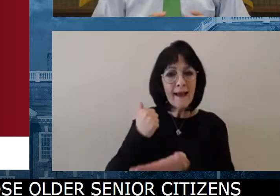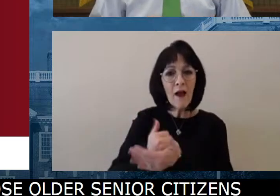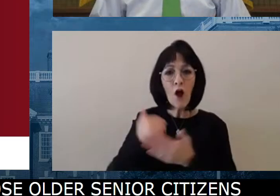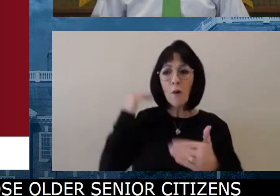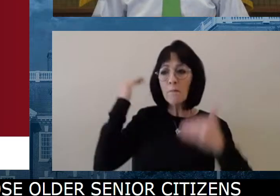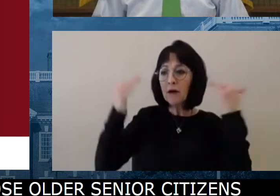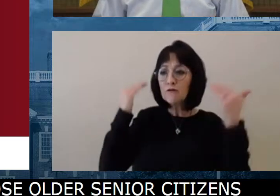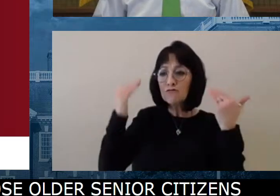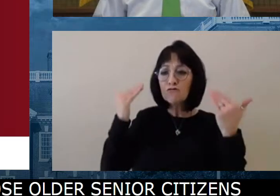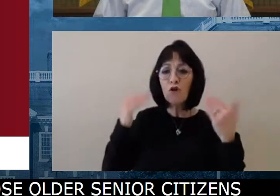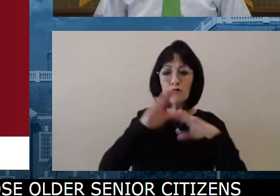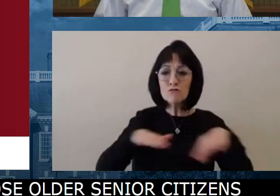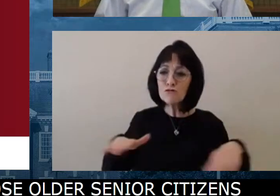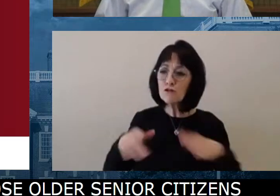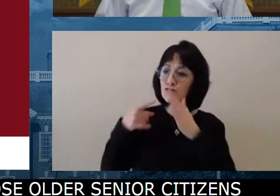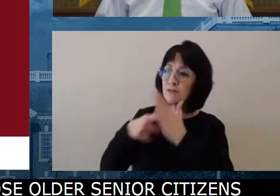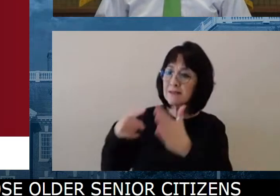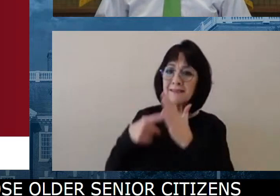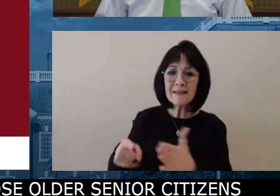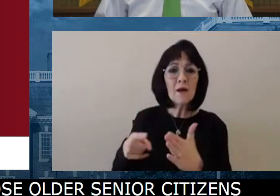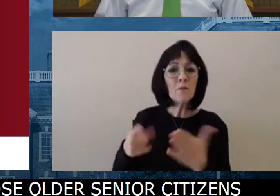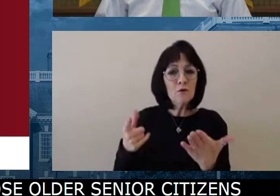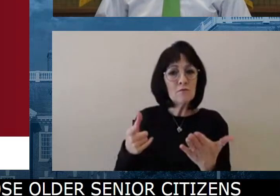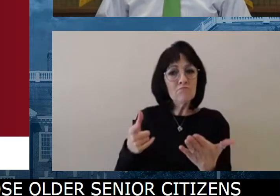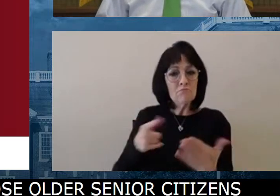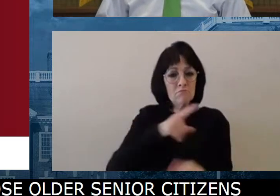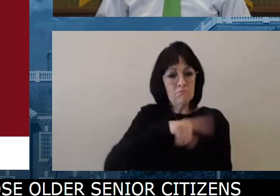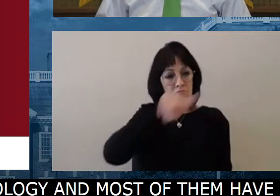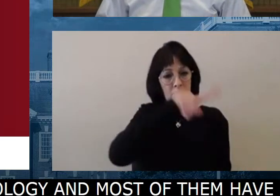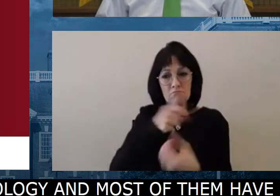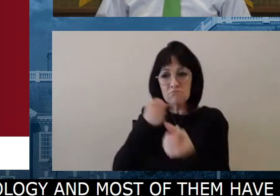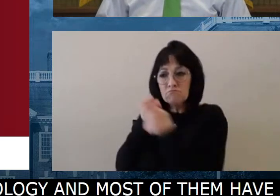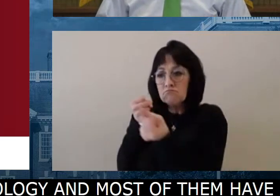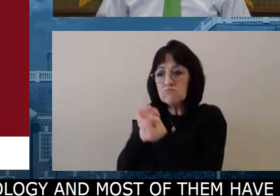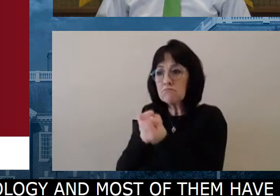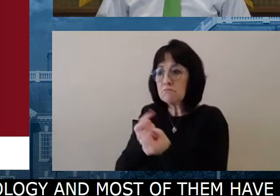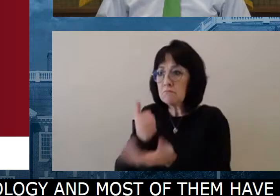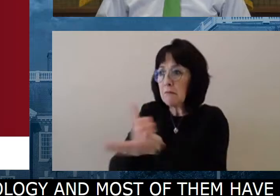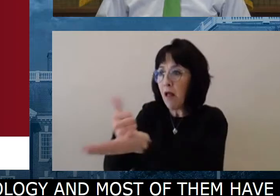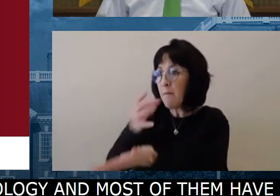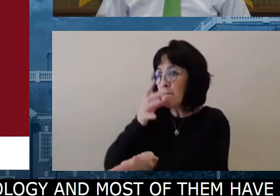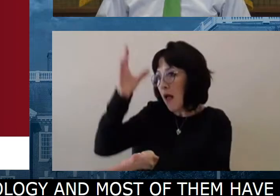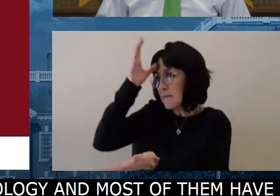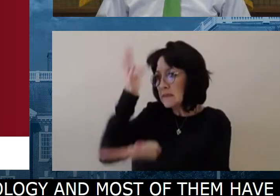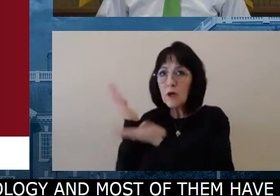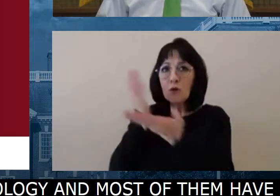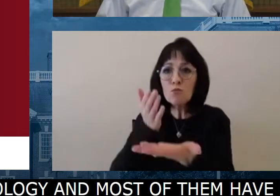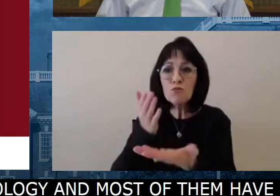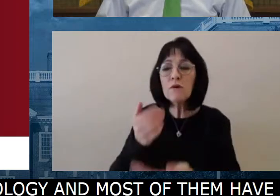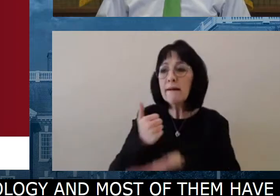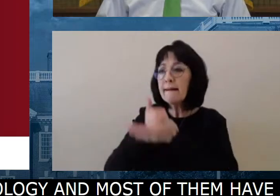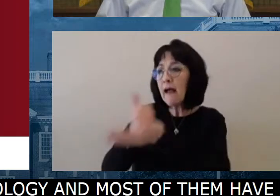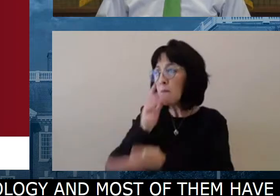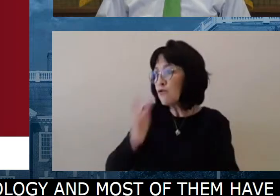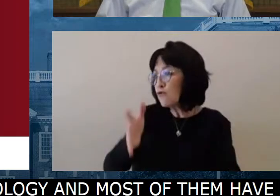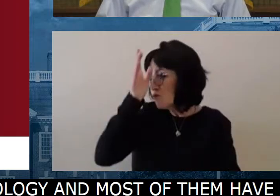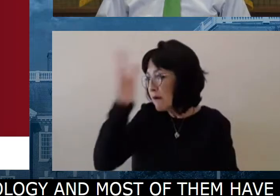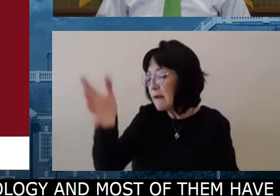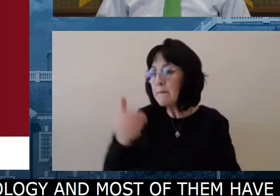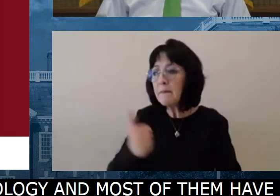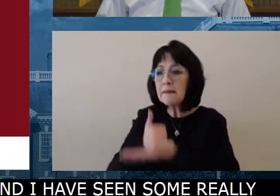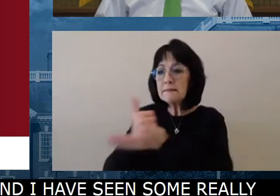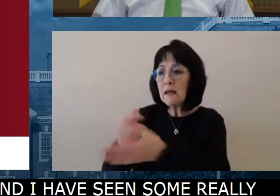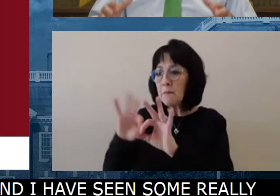heartwarming examples of adult children supporting and helping their elderly parents